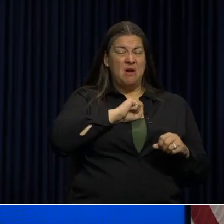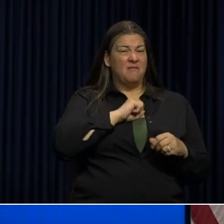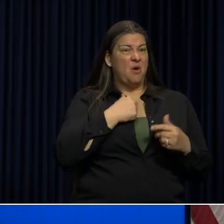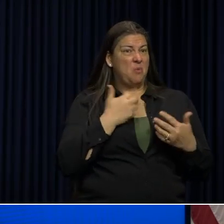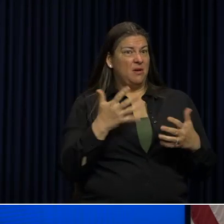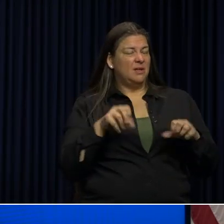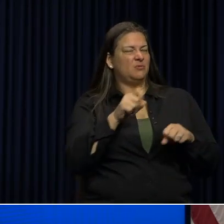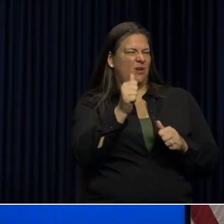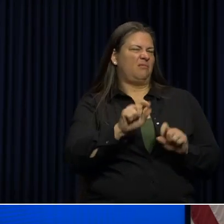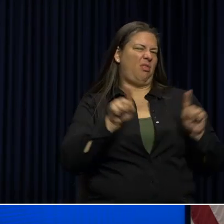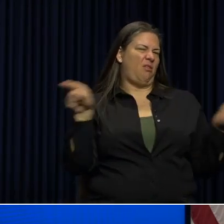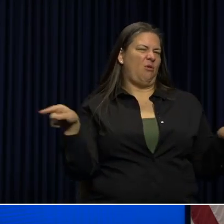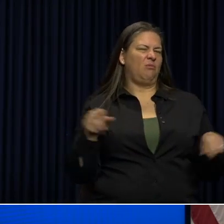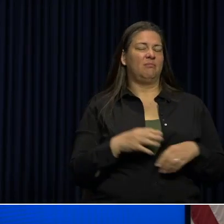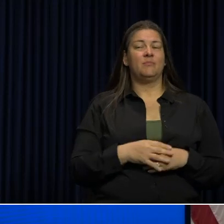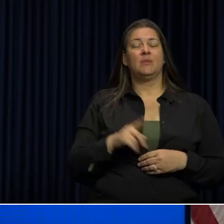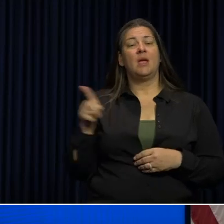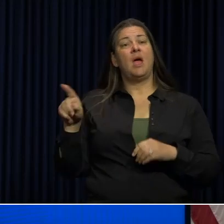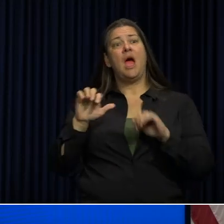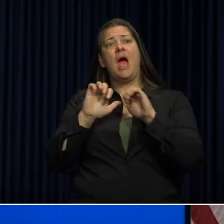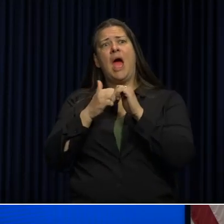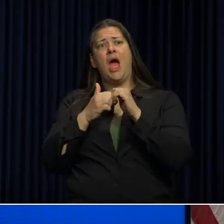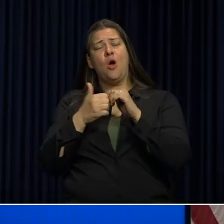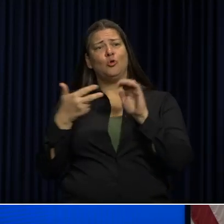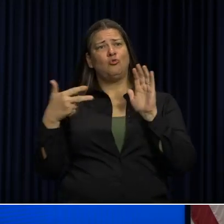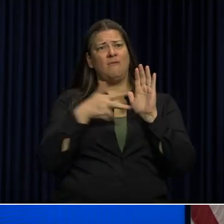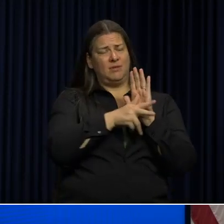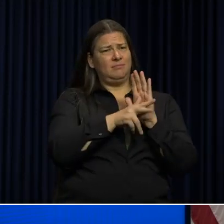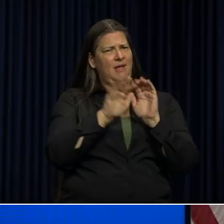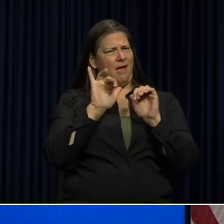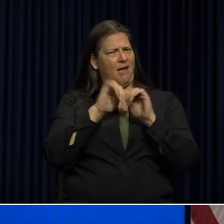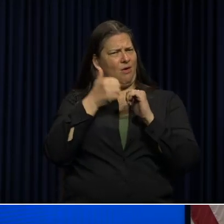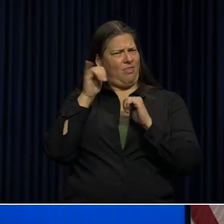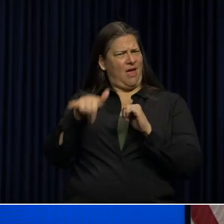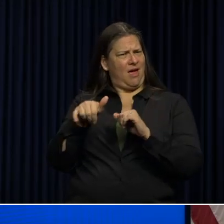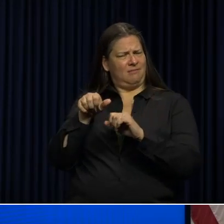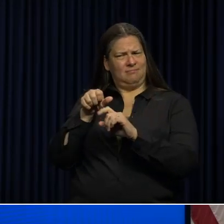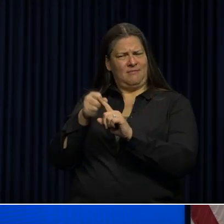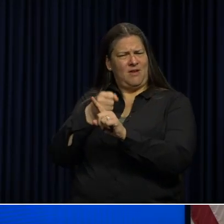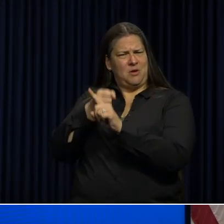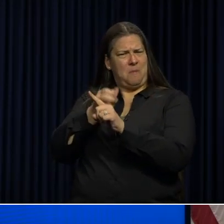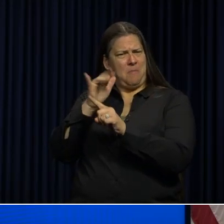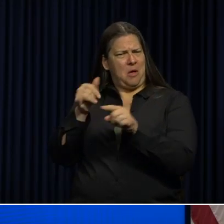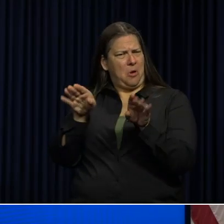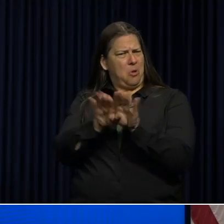drive-in theaters affected by these closures? Well, first, they have provided an opportunity